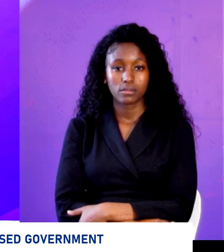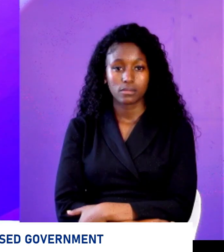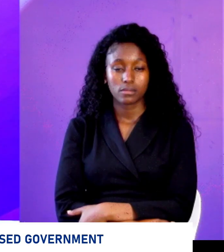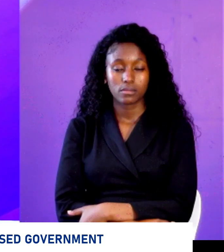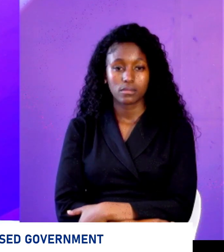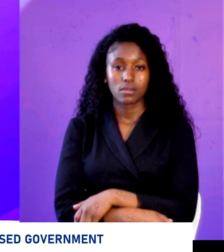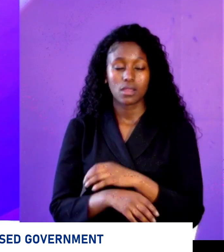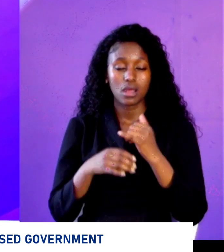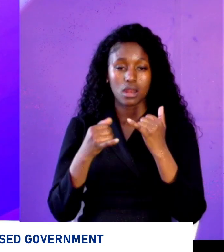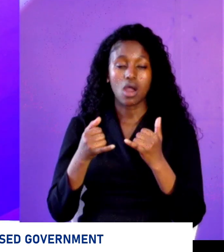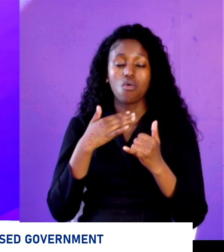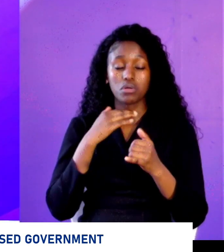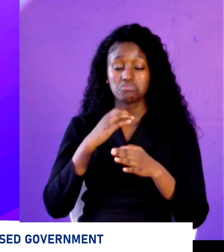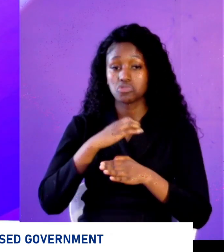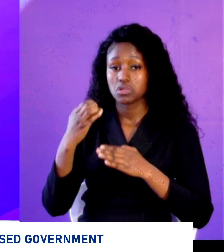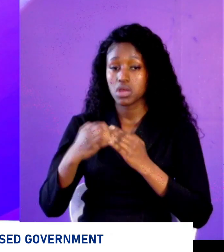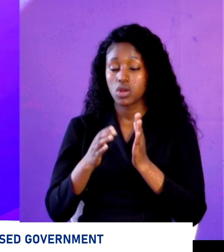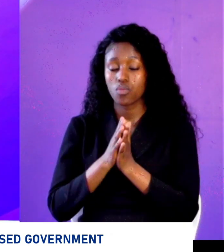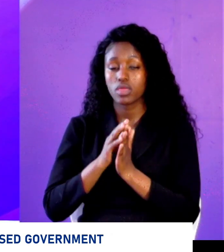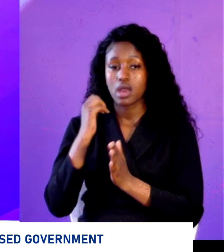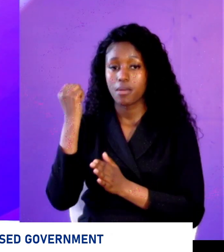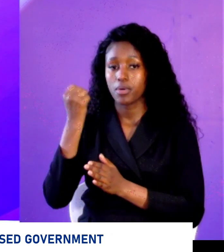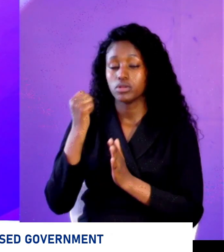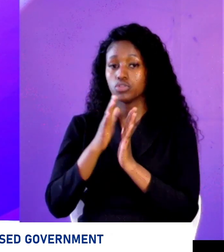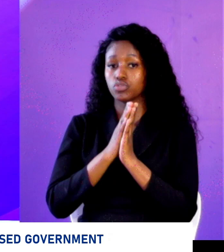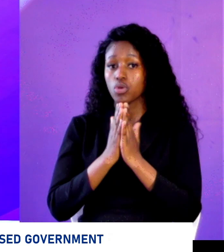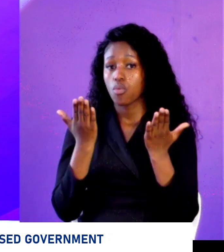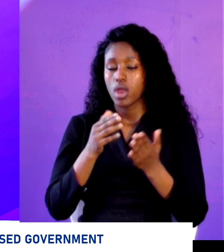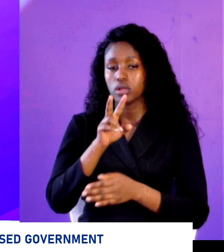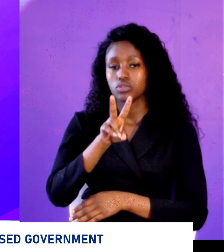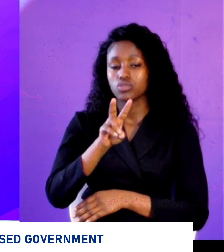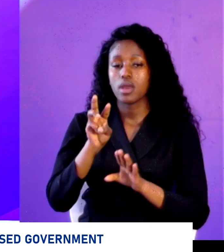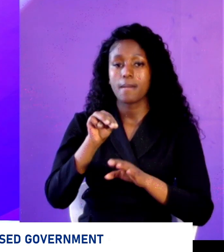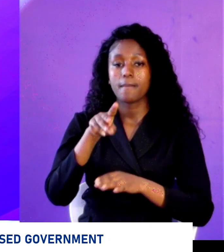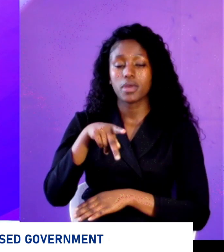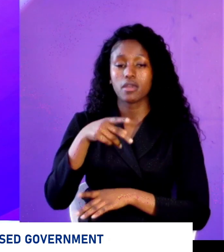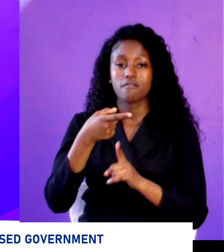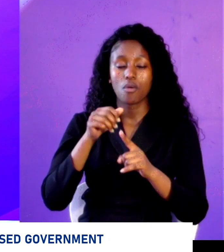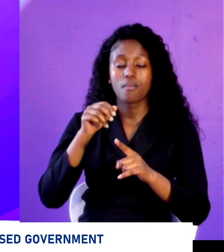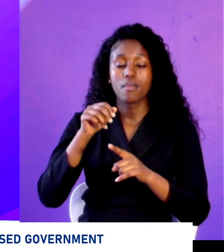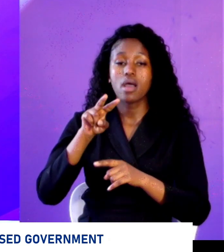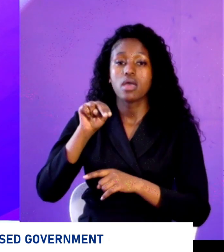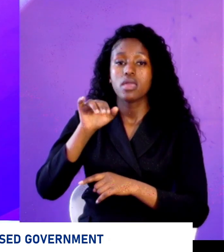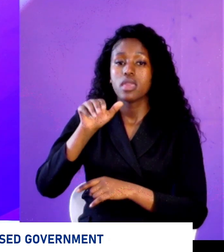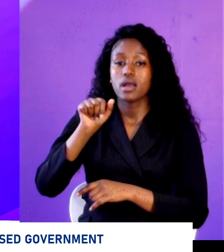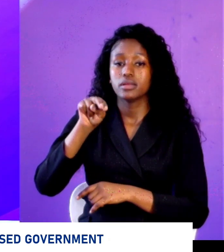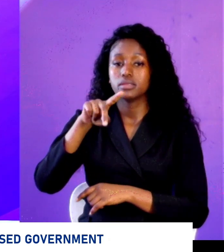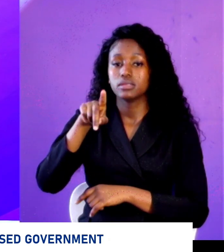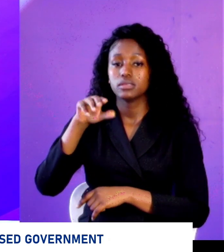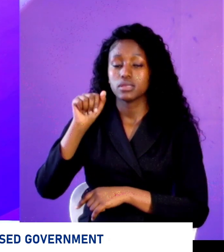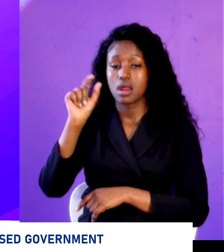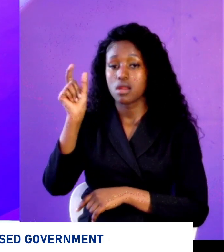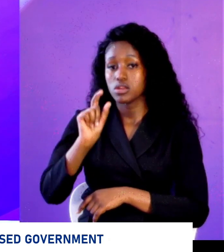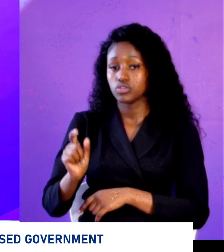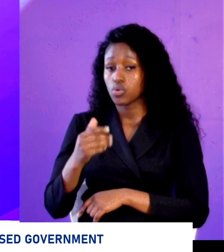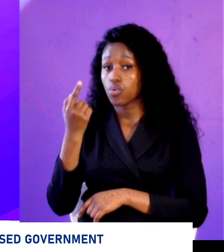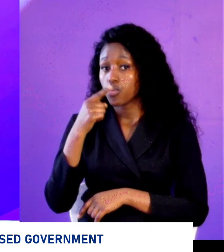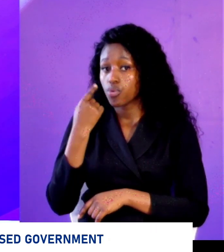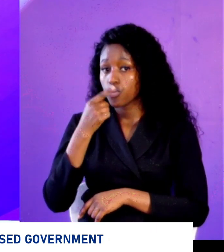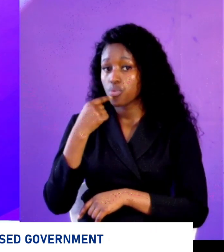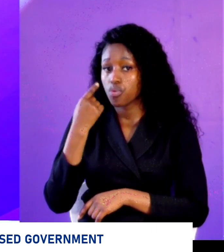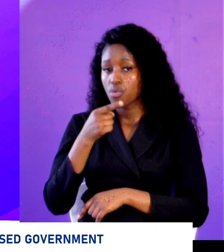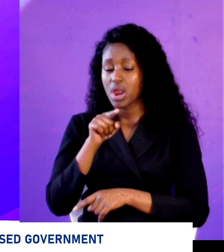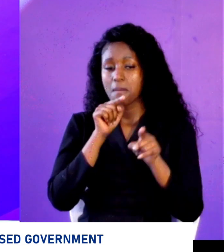We end with a political story here where two members of parliament from the Nyanza region on Monday openly